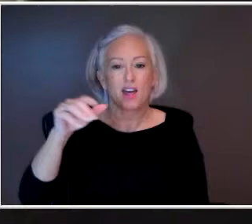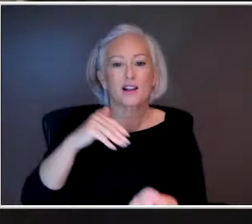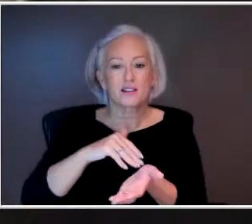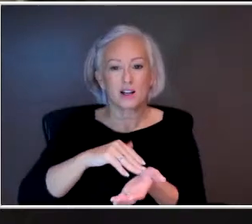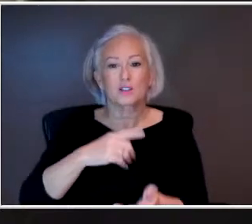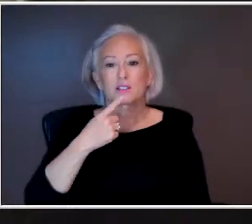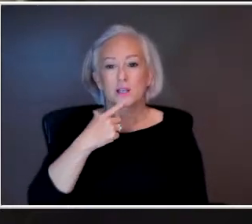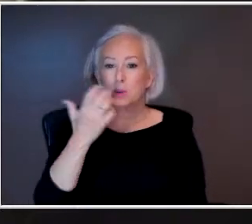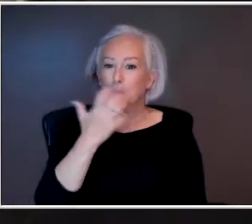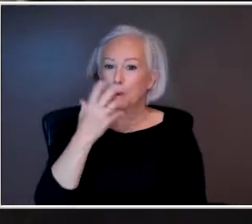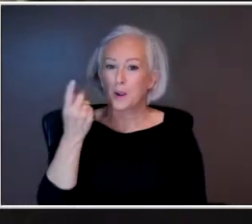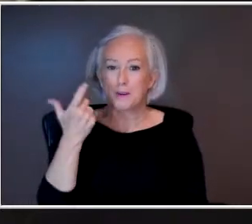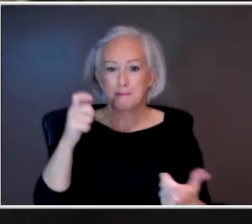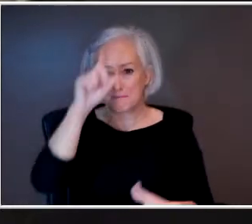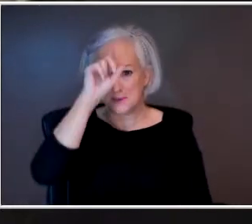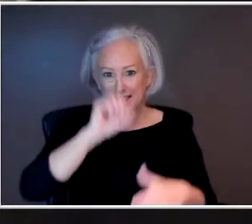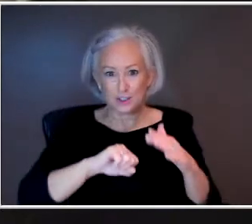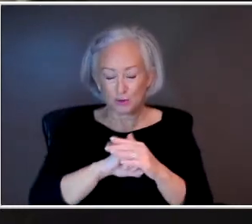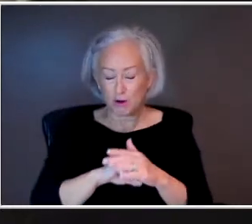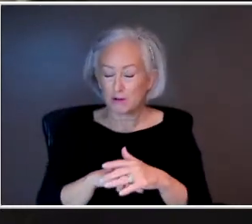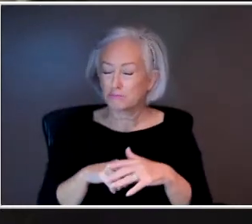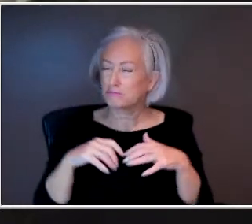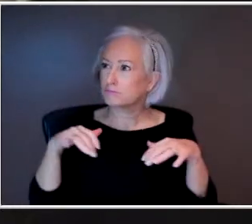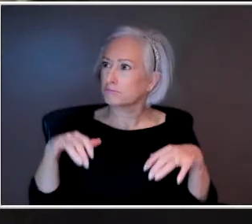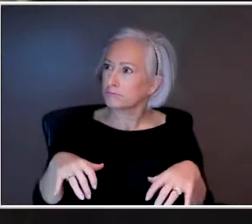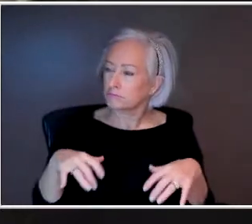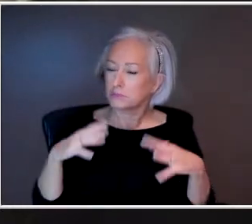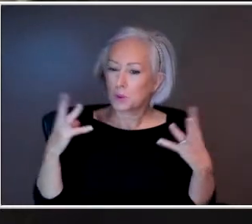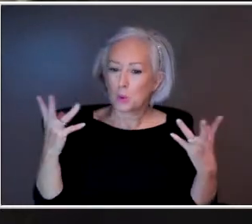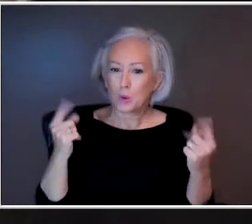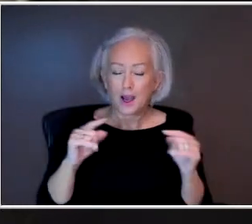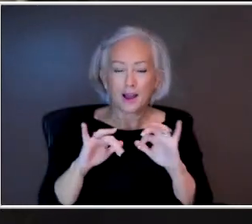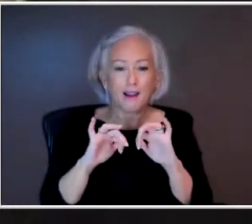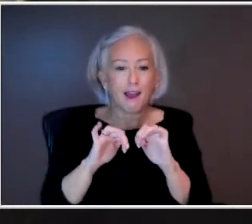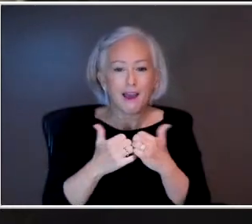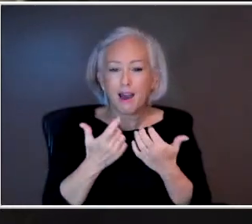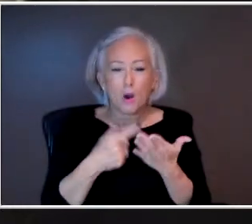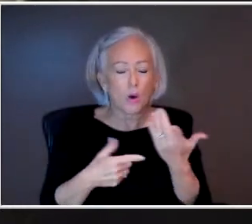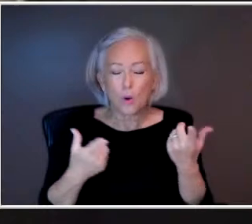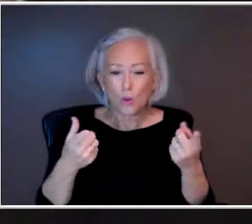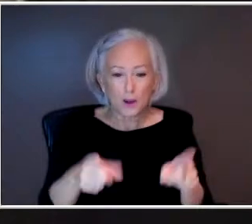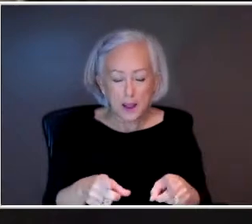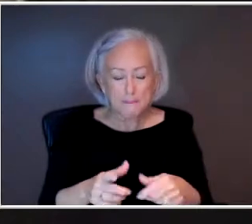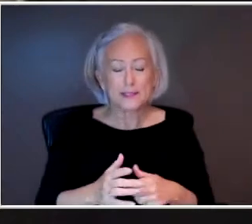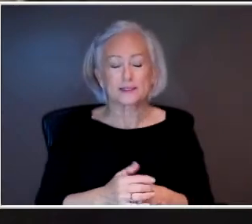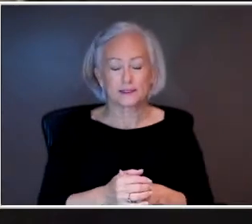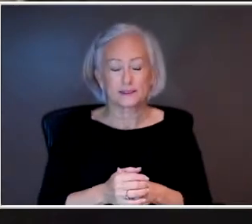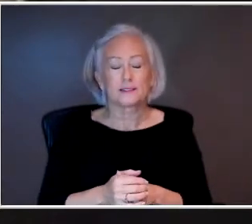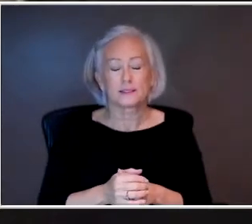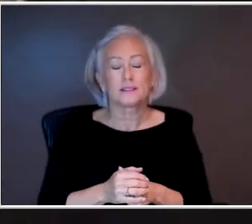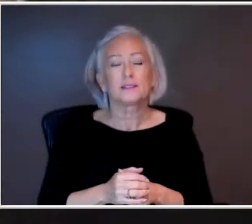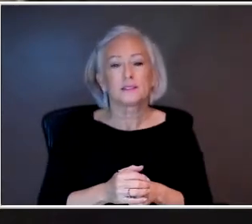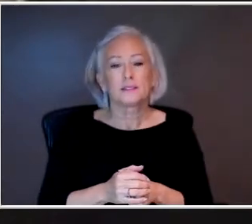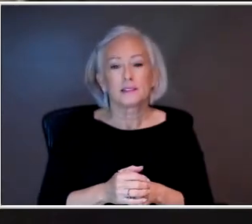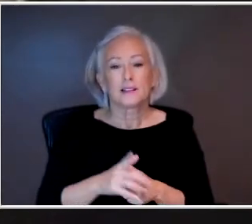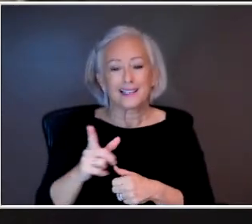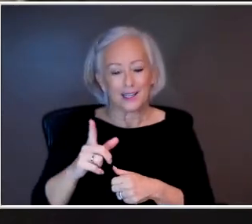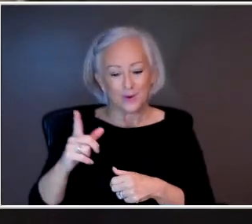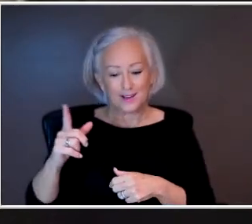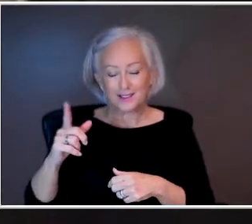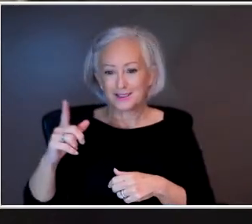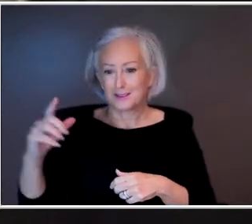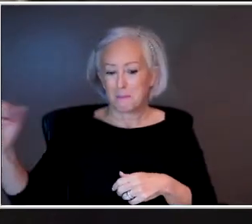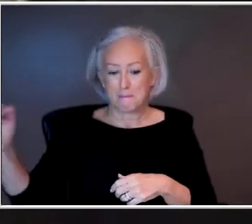And I'm like, what? How? What's happening right now? You know, he was just on his way back from a work